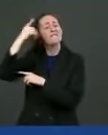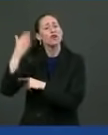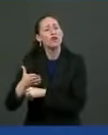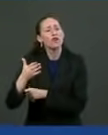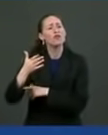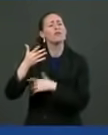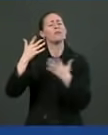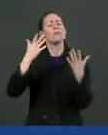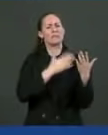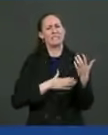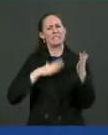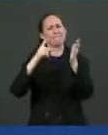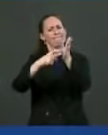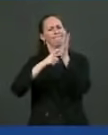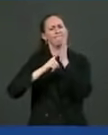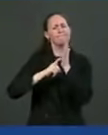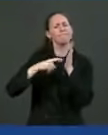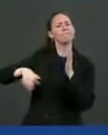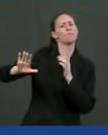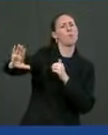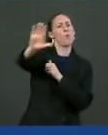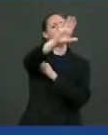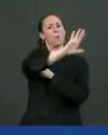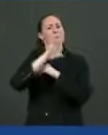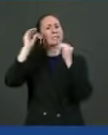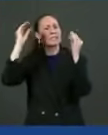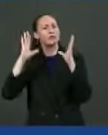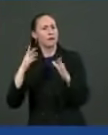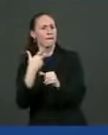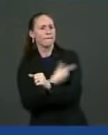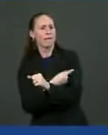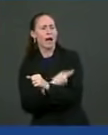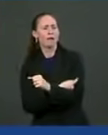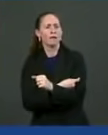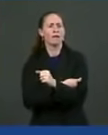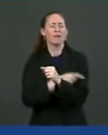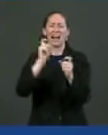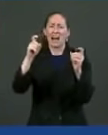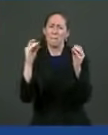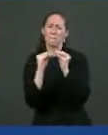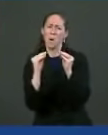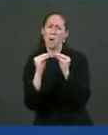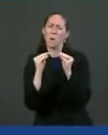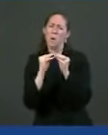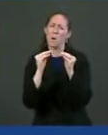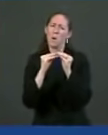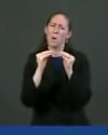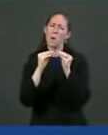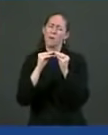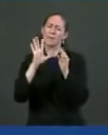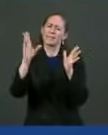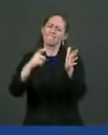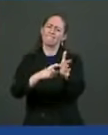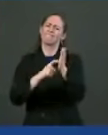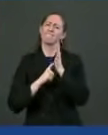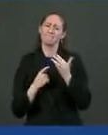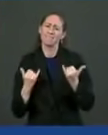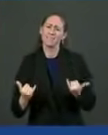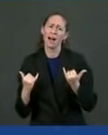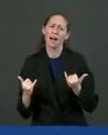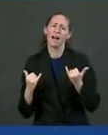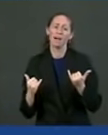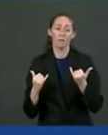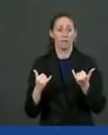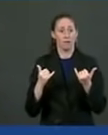staff. Some already have done so, but we need more to step up. Vaccination requirements in schools